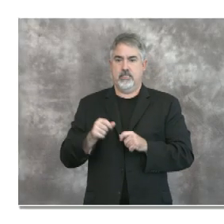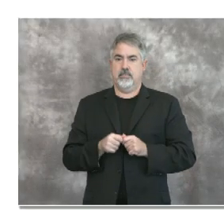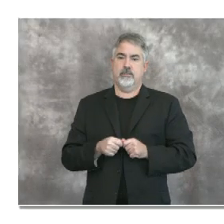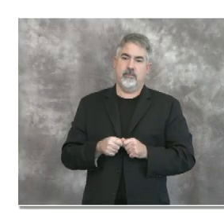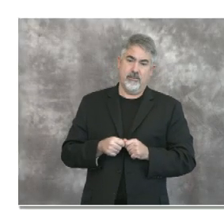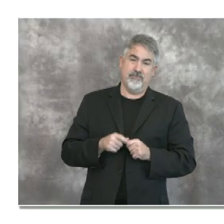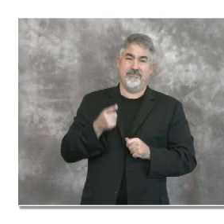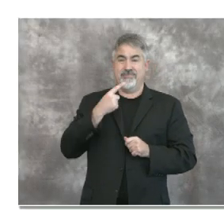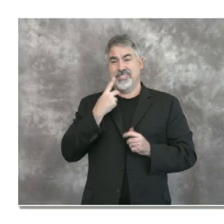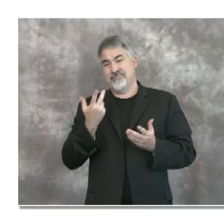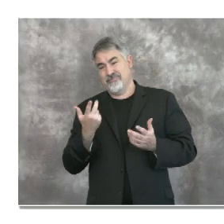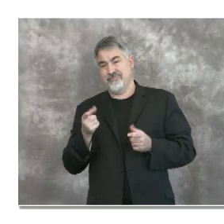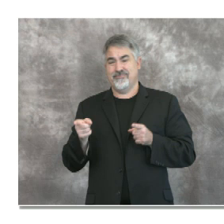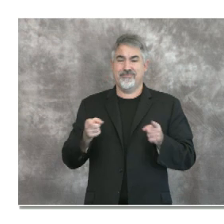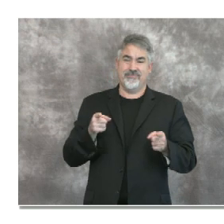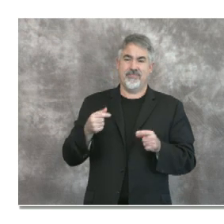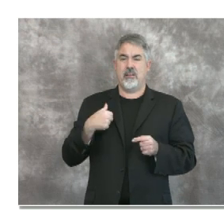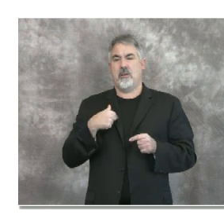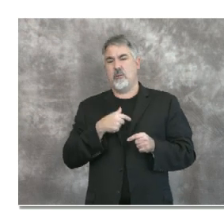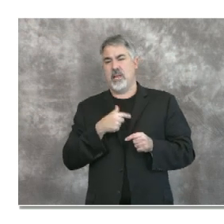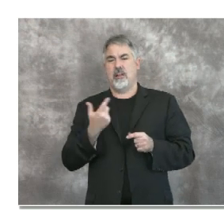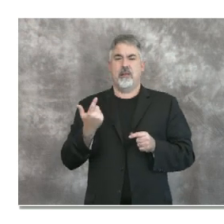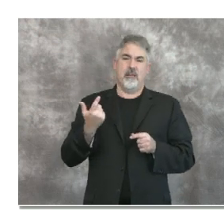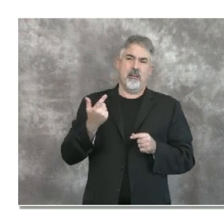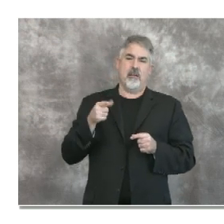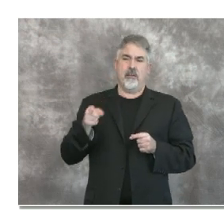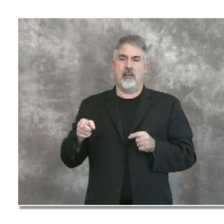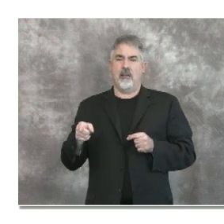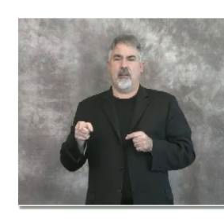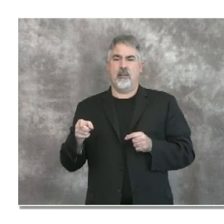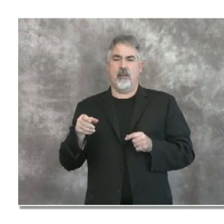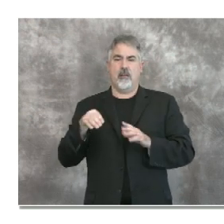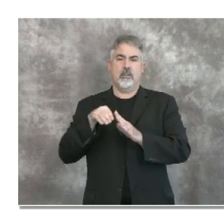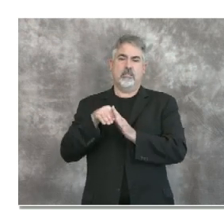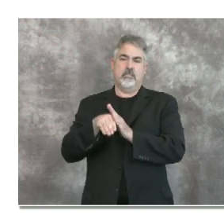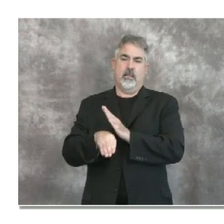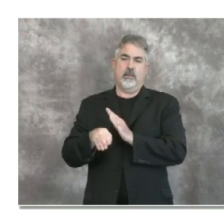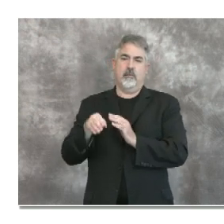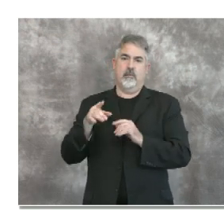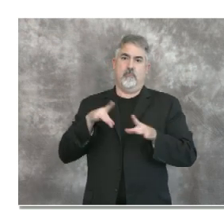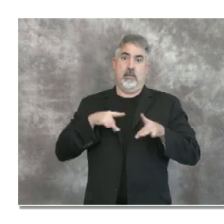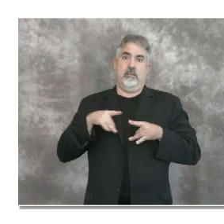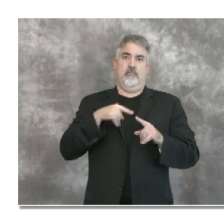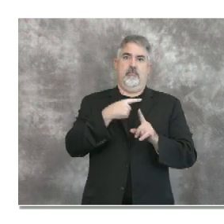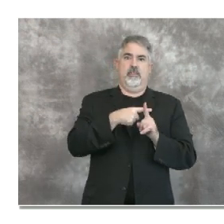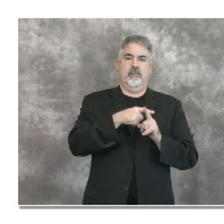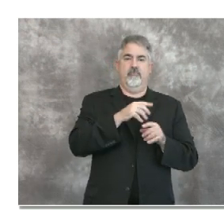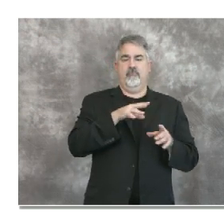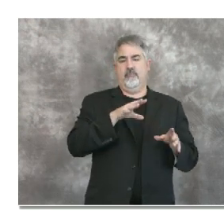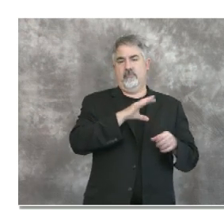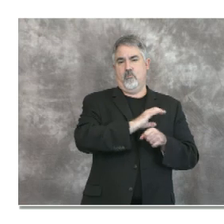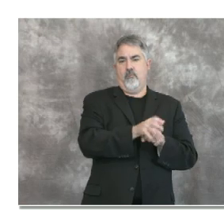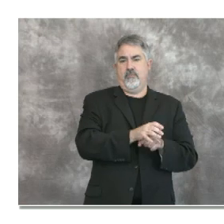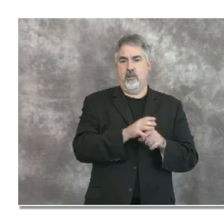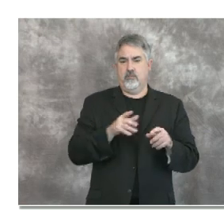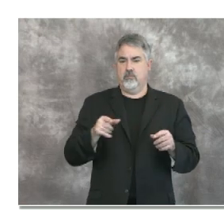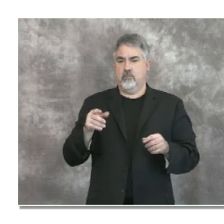and we've chosen a downward trajectory of positive tests as a percent of total tests within the past 14